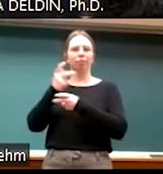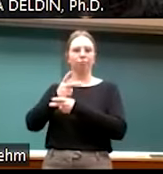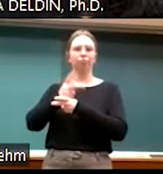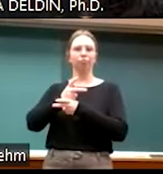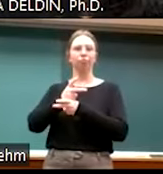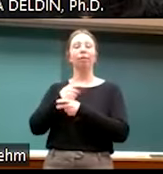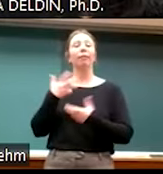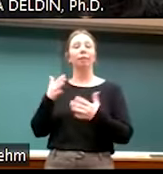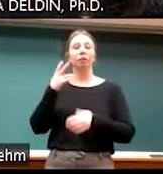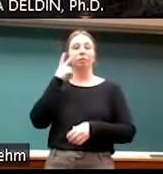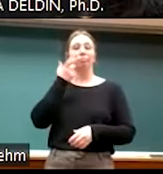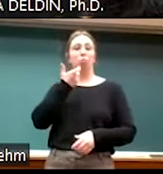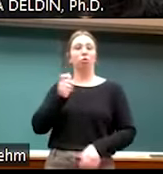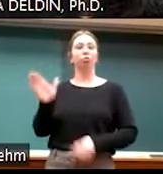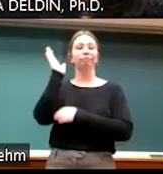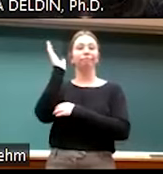was really impressed.